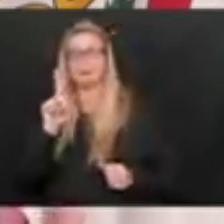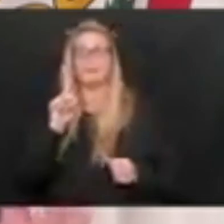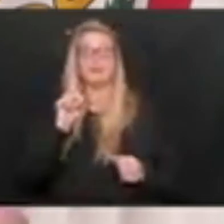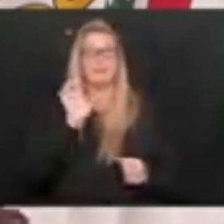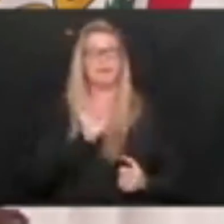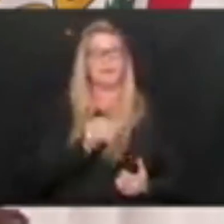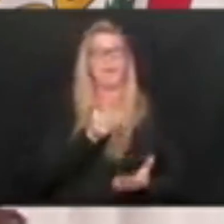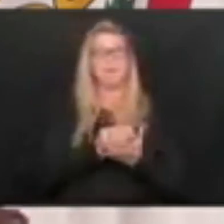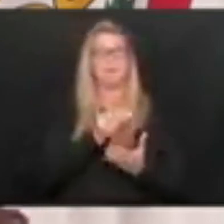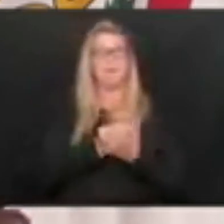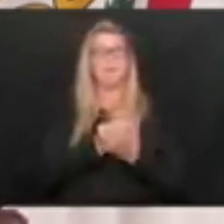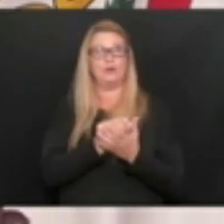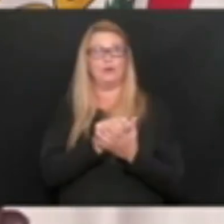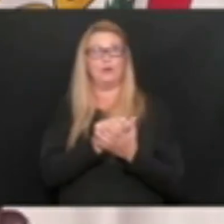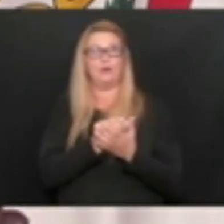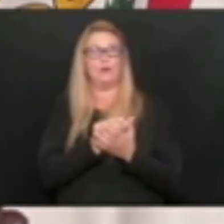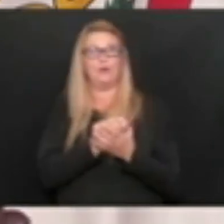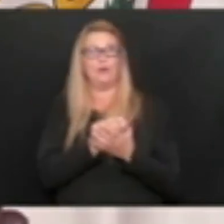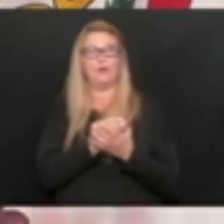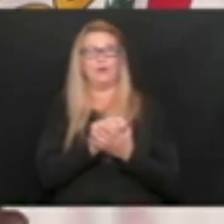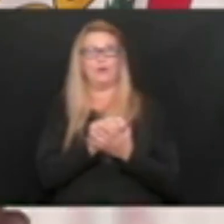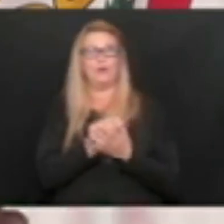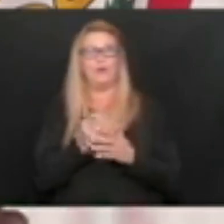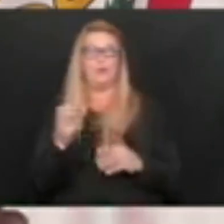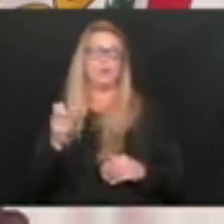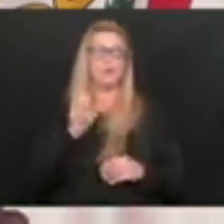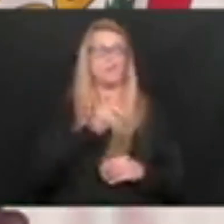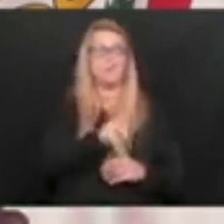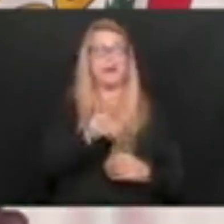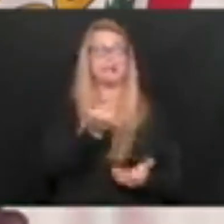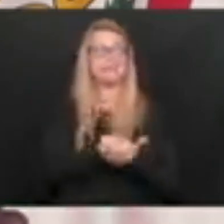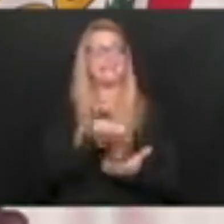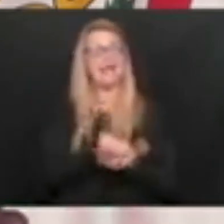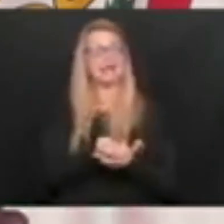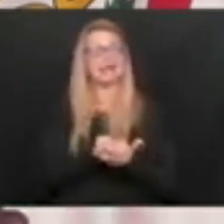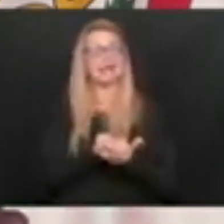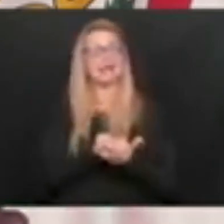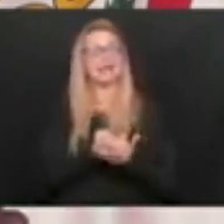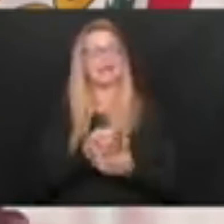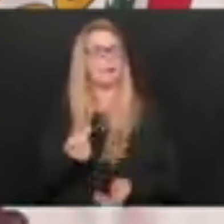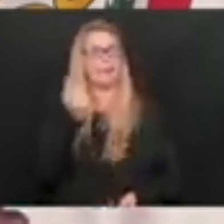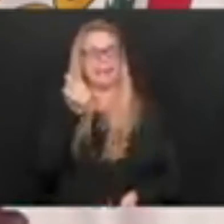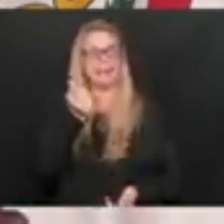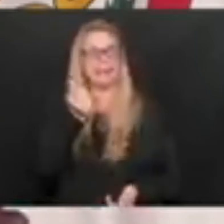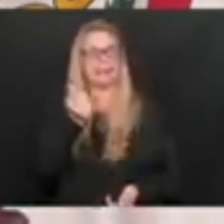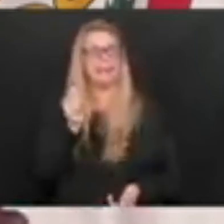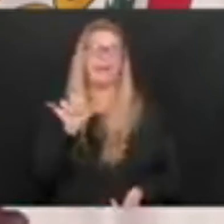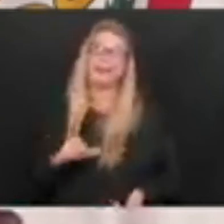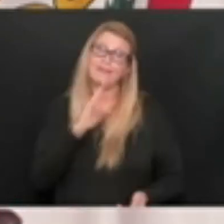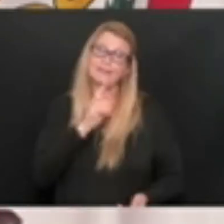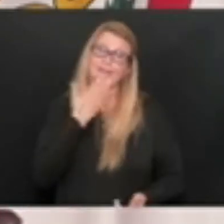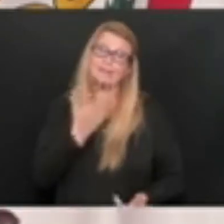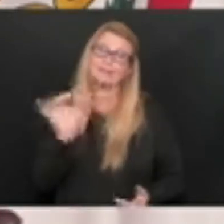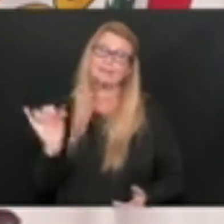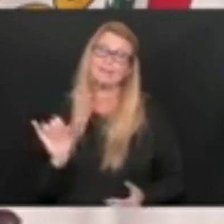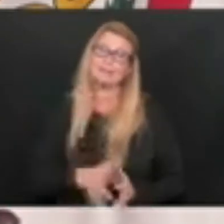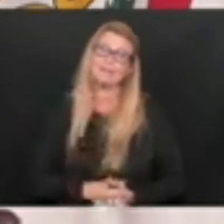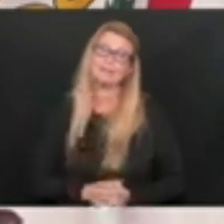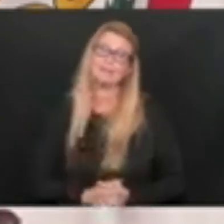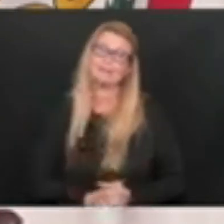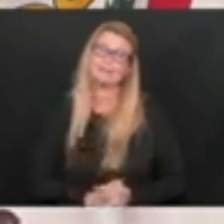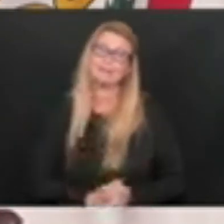would go right back into our economic system almost immediately and everything, and that's really good too. And